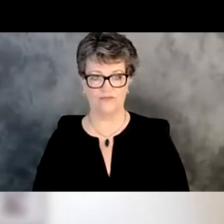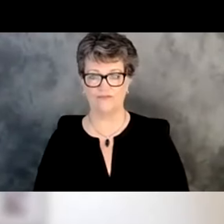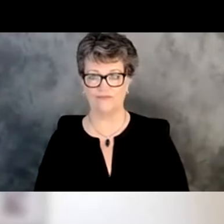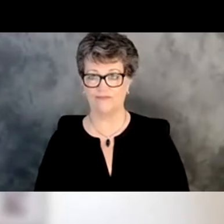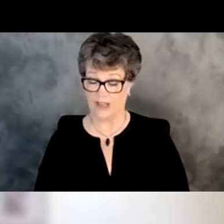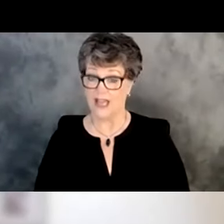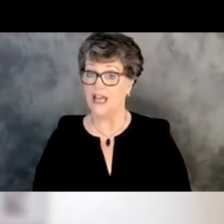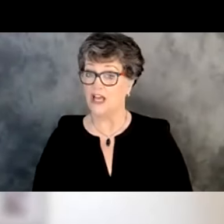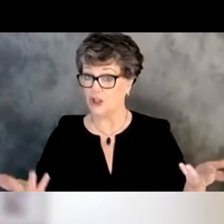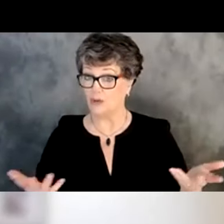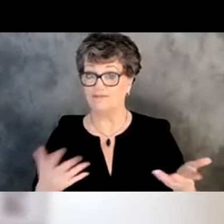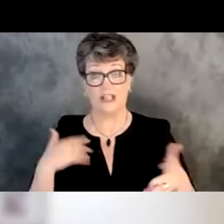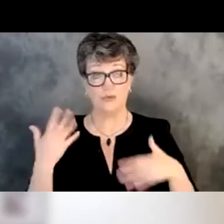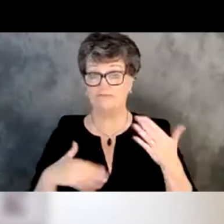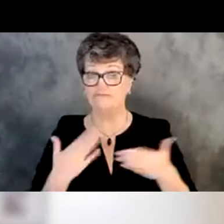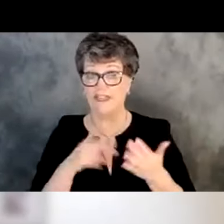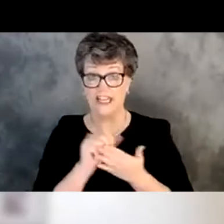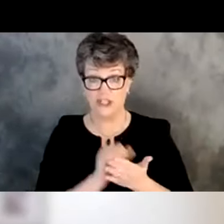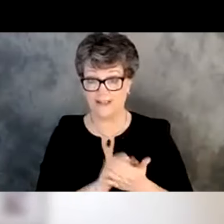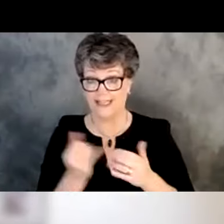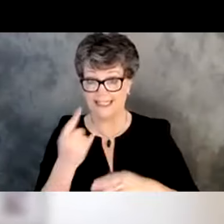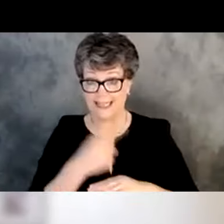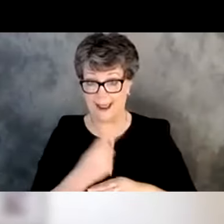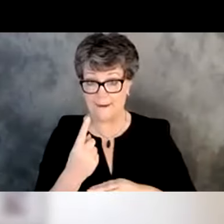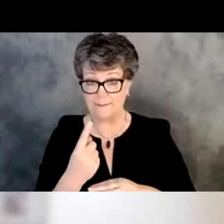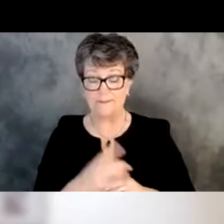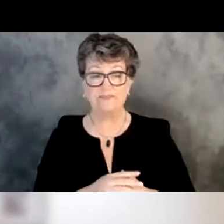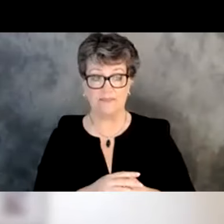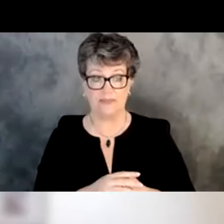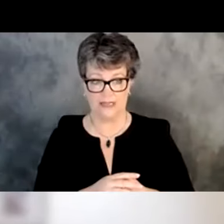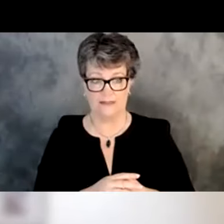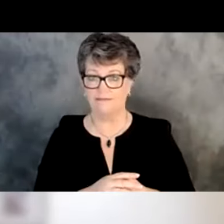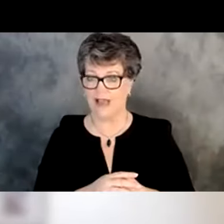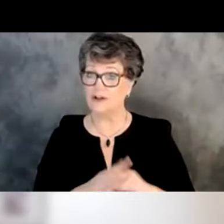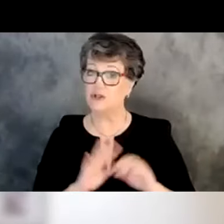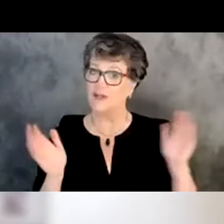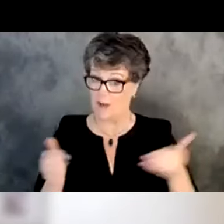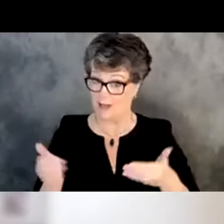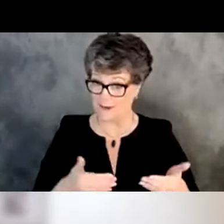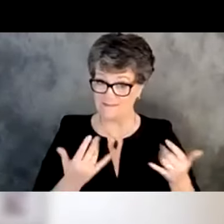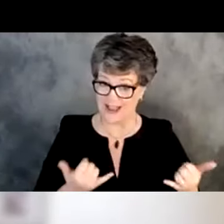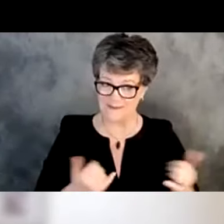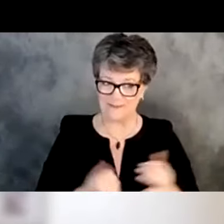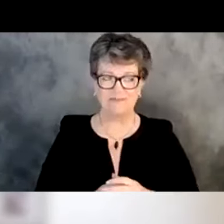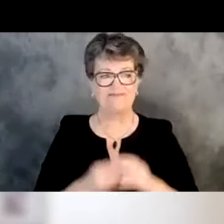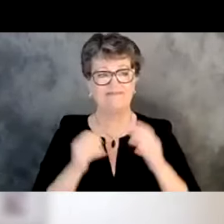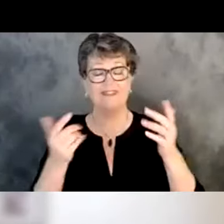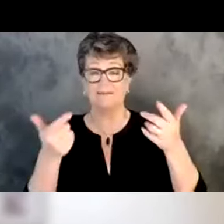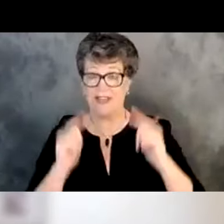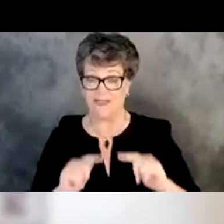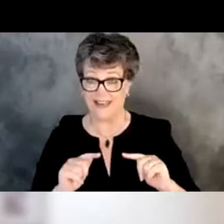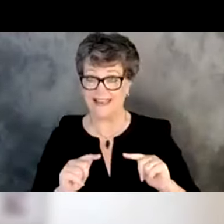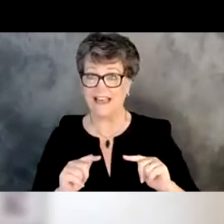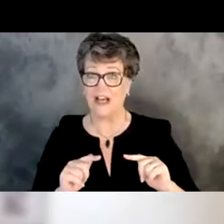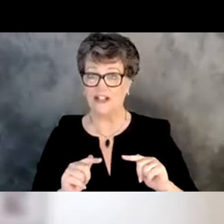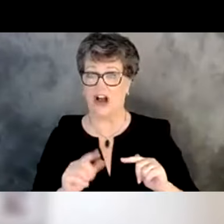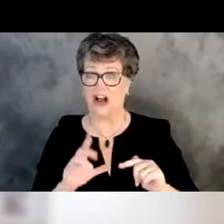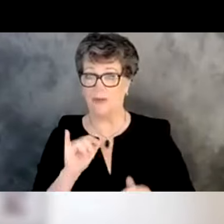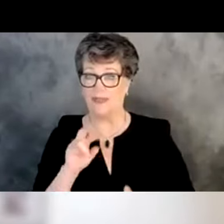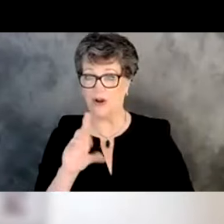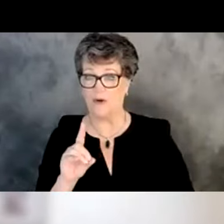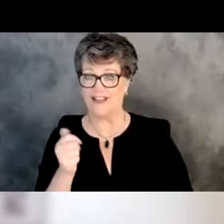So as we go through our agenda, I'm doing the welcome. And we're going to talk about the